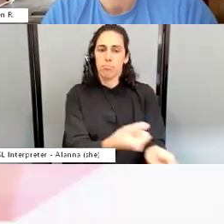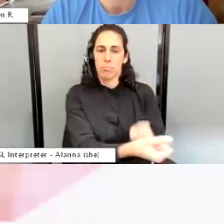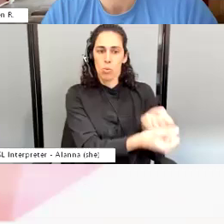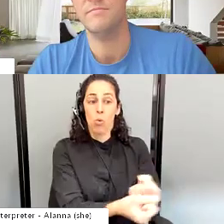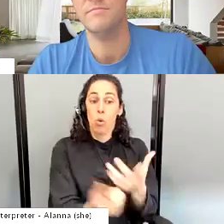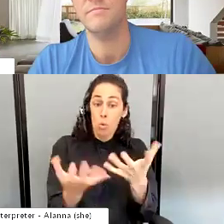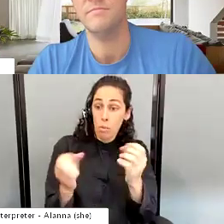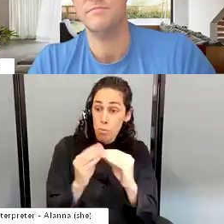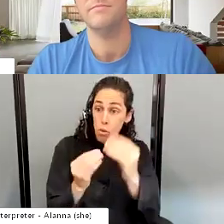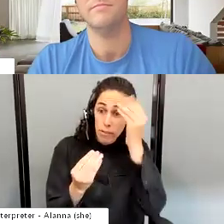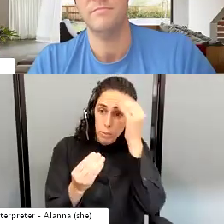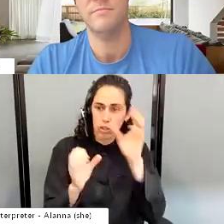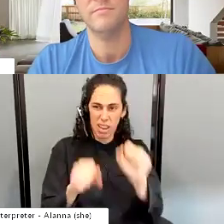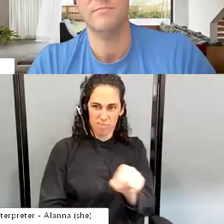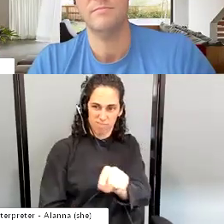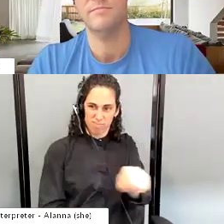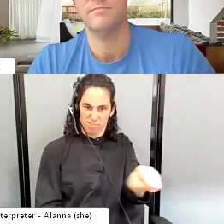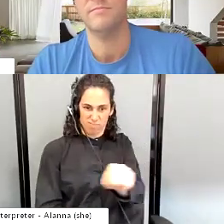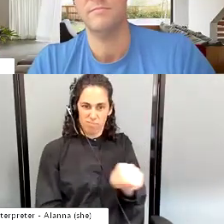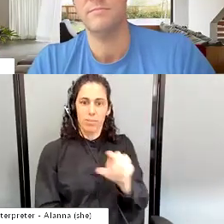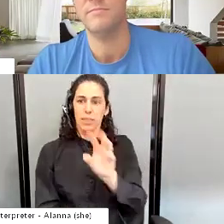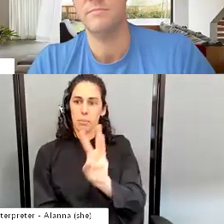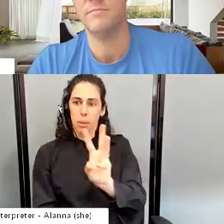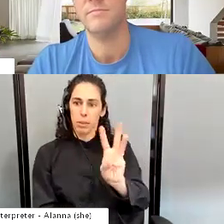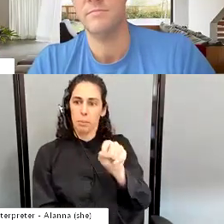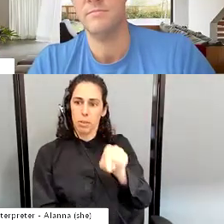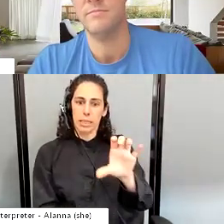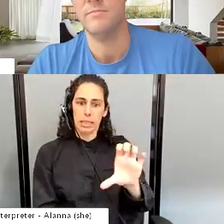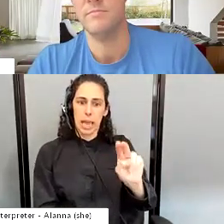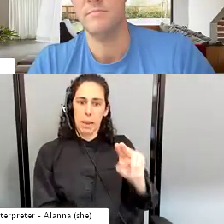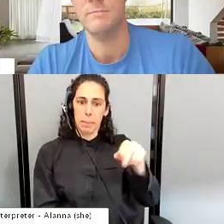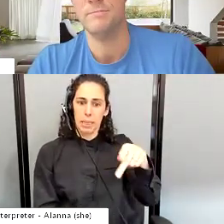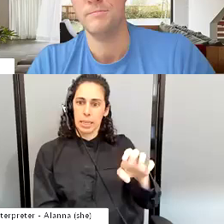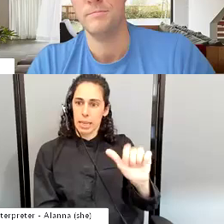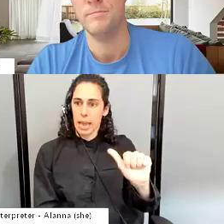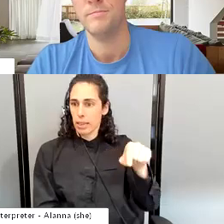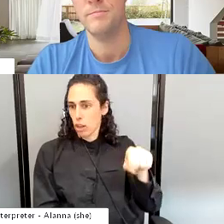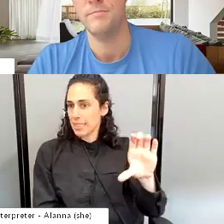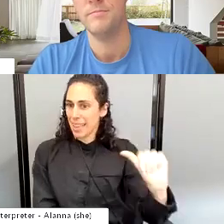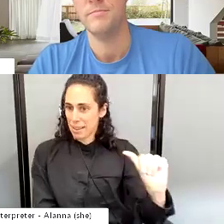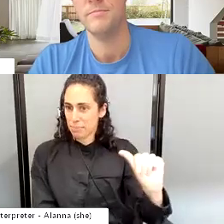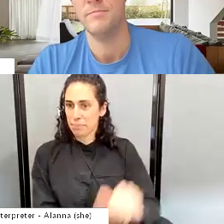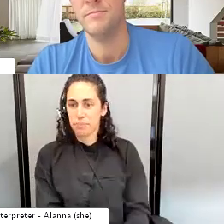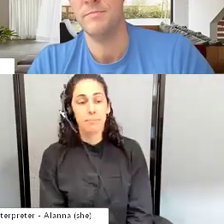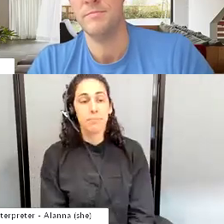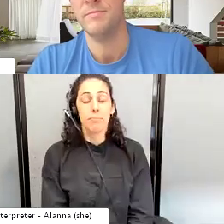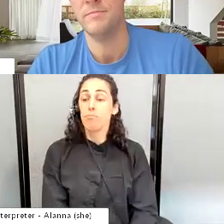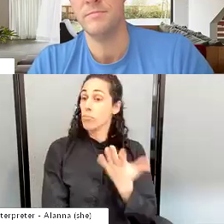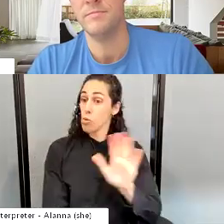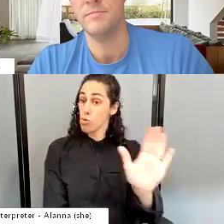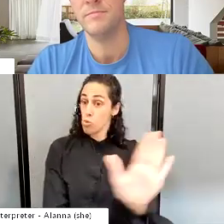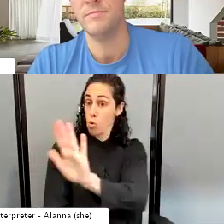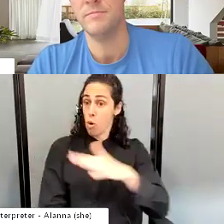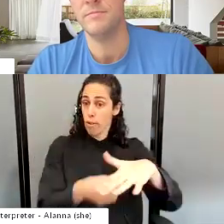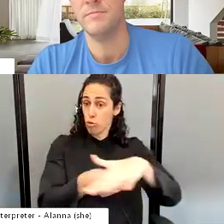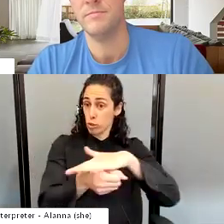www.cnpea.ca. And if you are looking for lists of support services in your area, we have